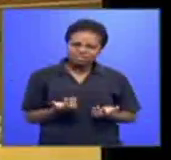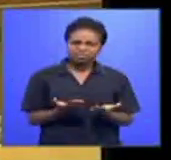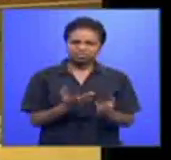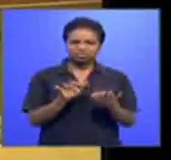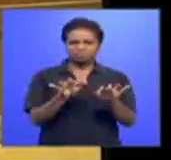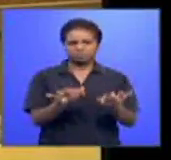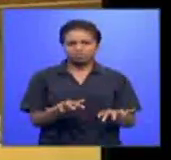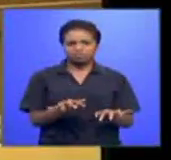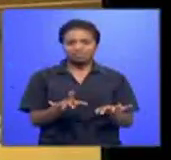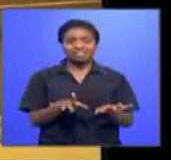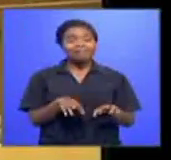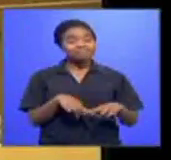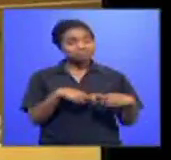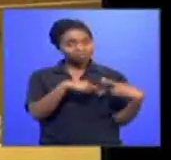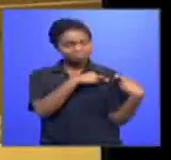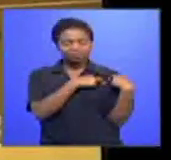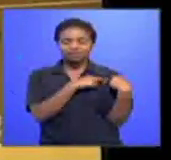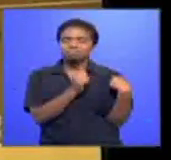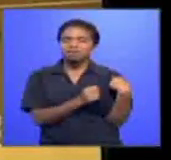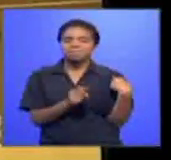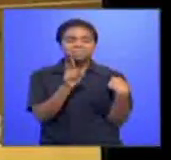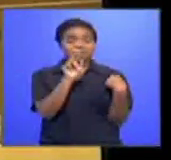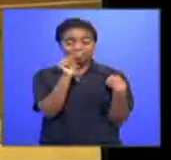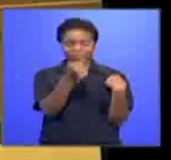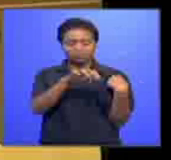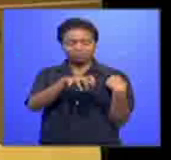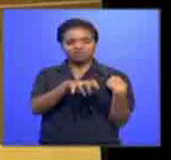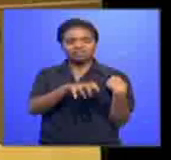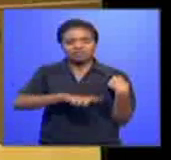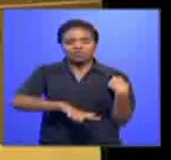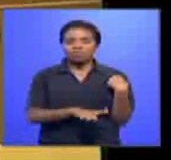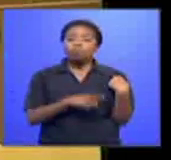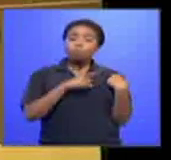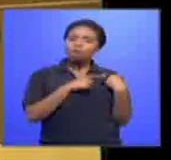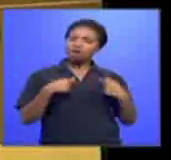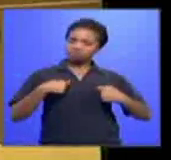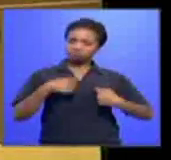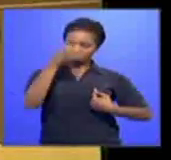That responsibility remains. We are a caring government.